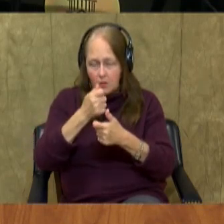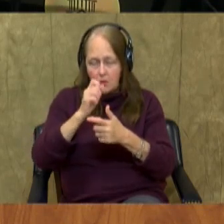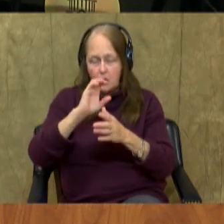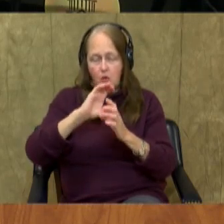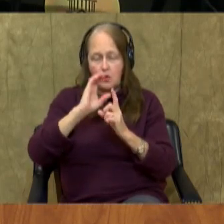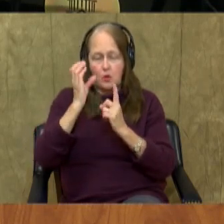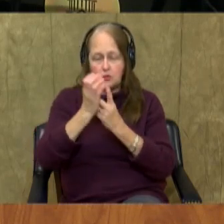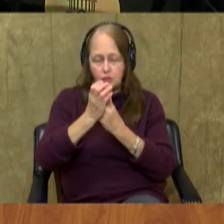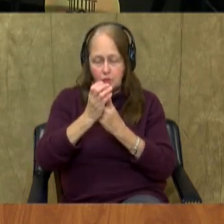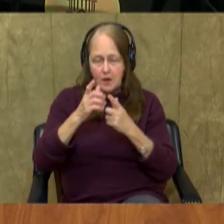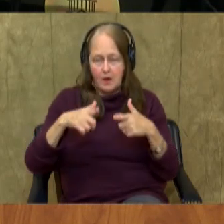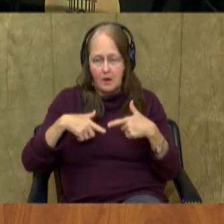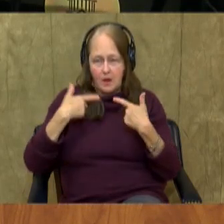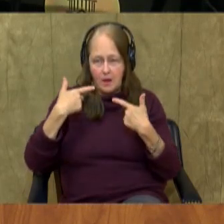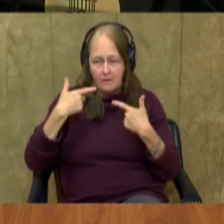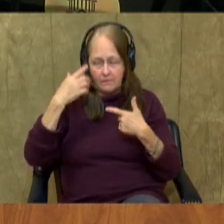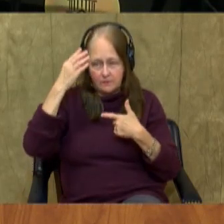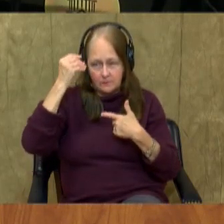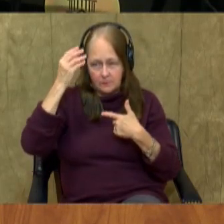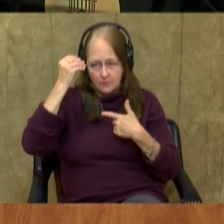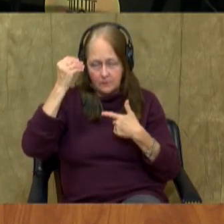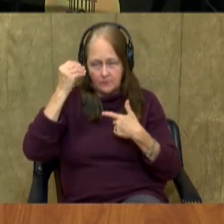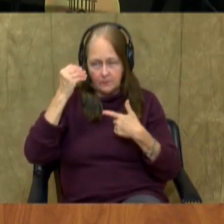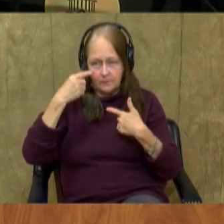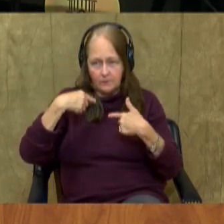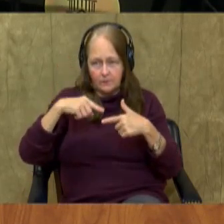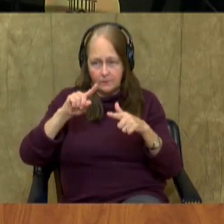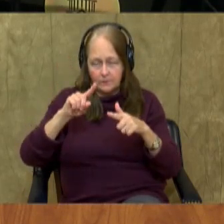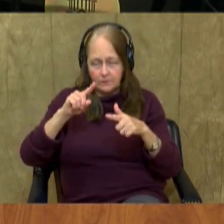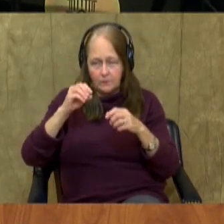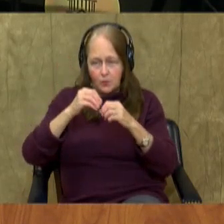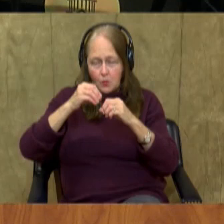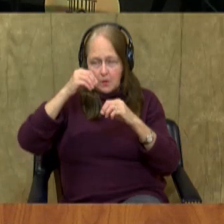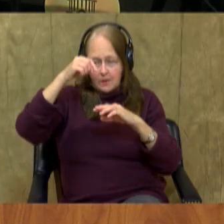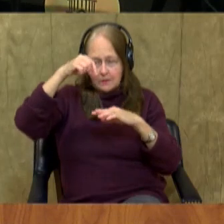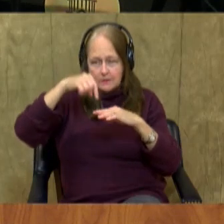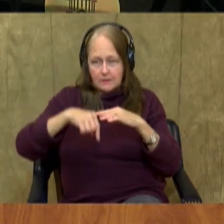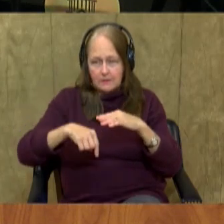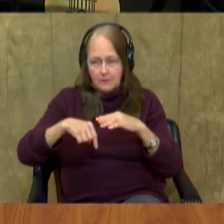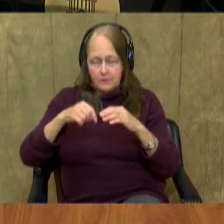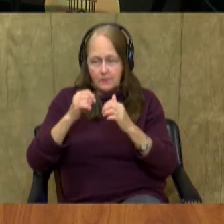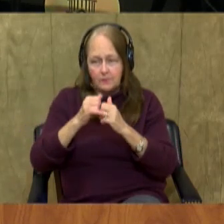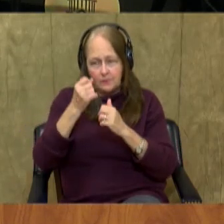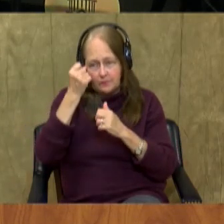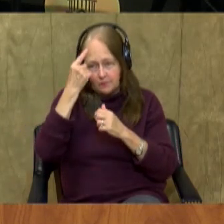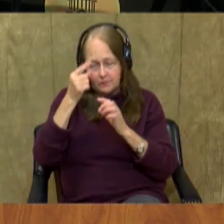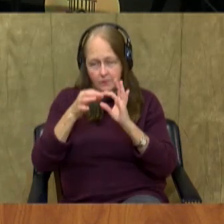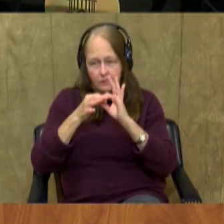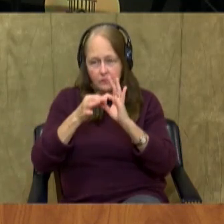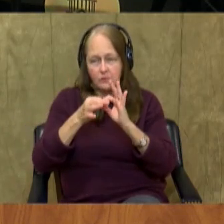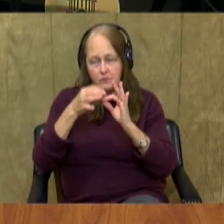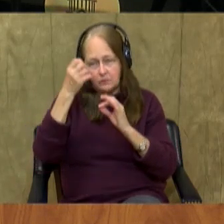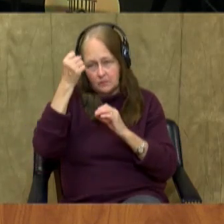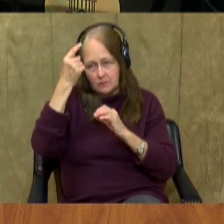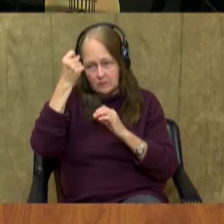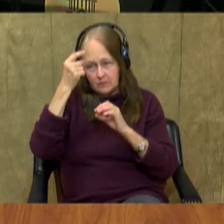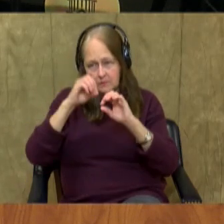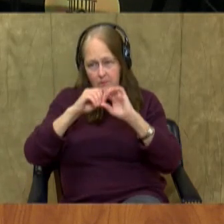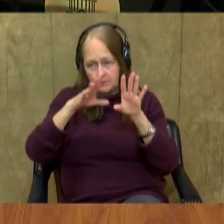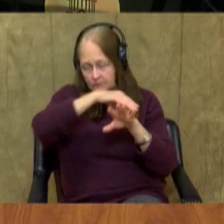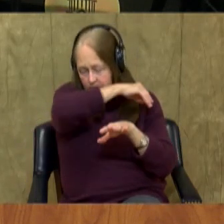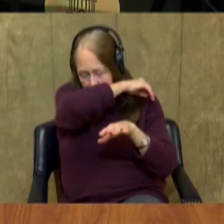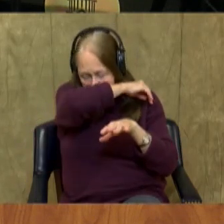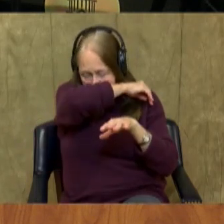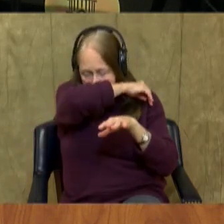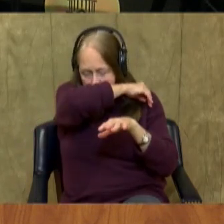cultures, their life experiences, they can go a little bit deeper and relate to each and every individual. Now,